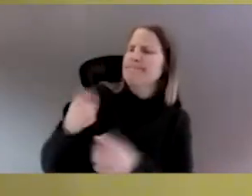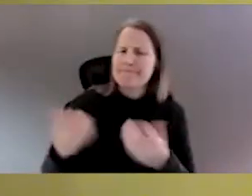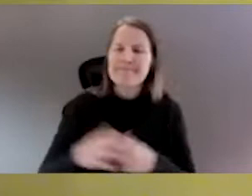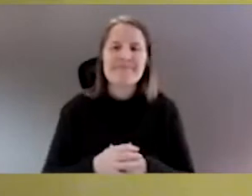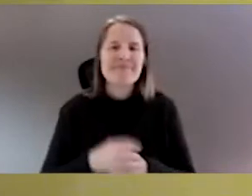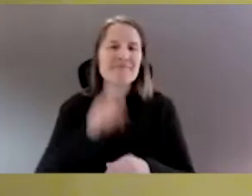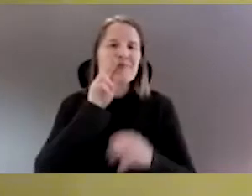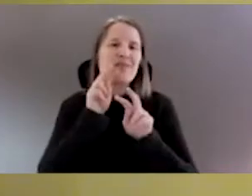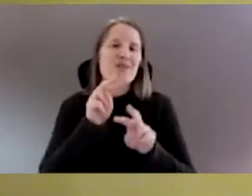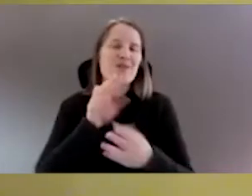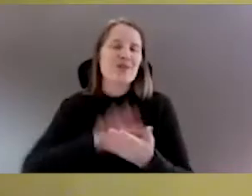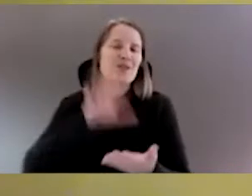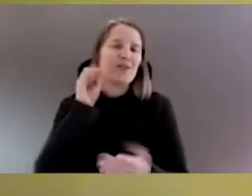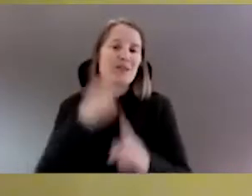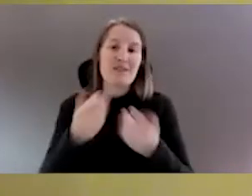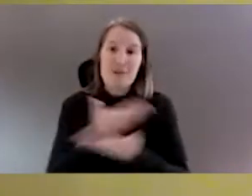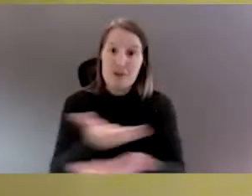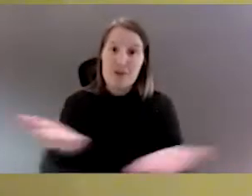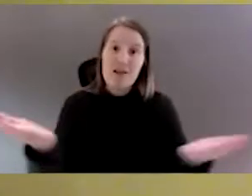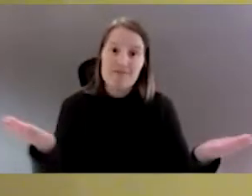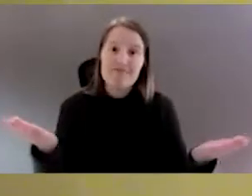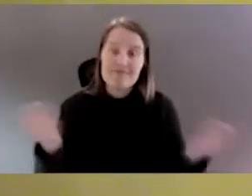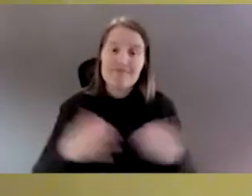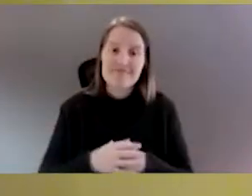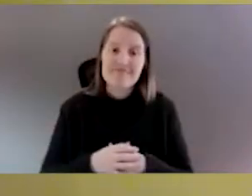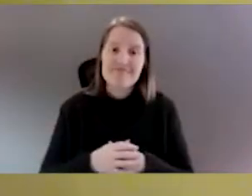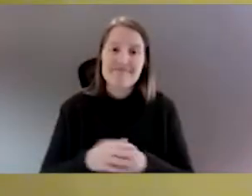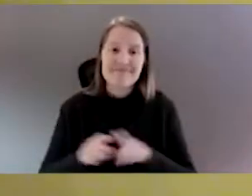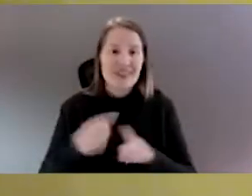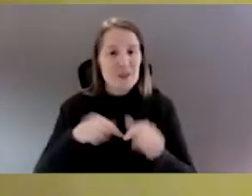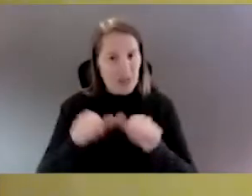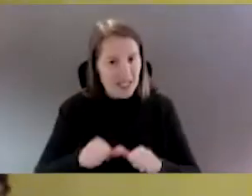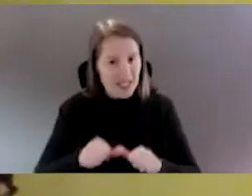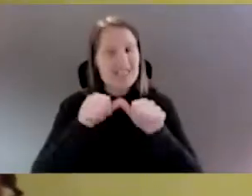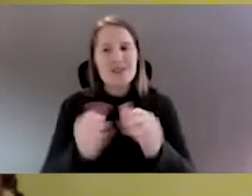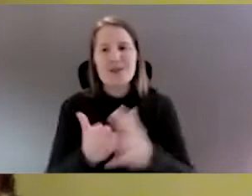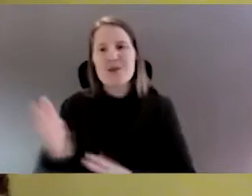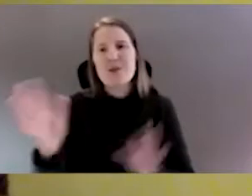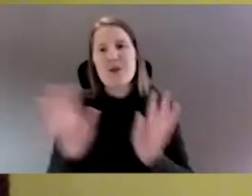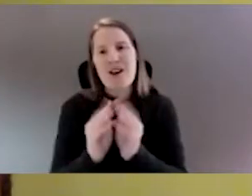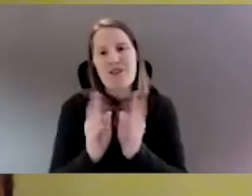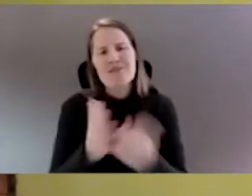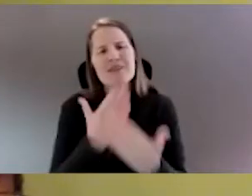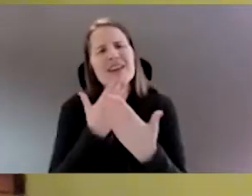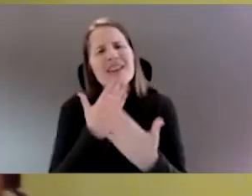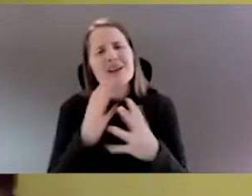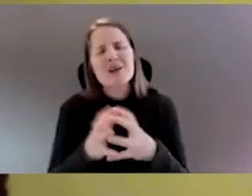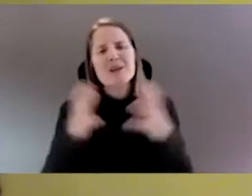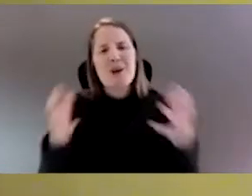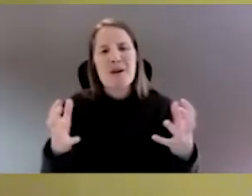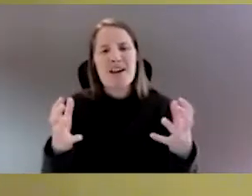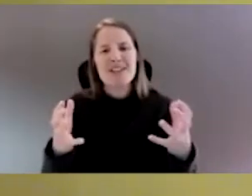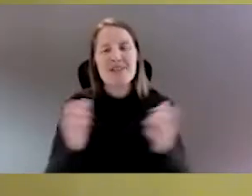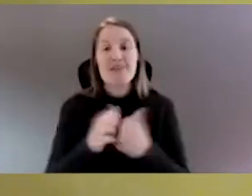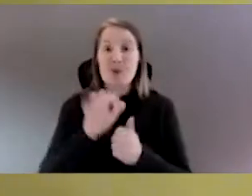you all as well as we continue throughout this conference. Thank you so much. And with that, I'm pleased to